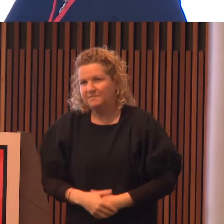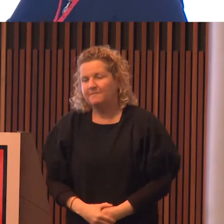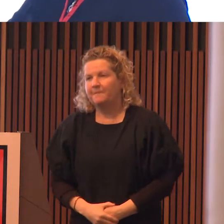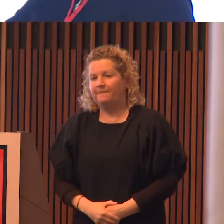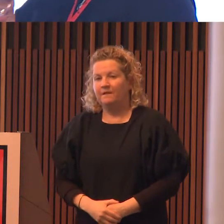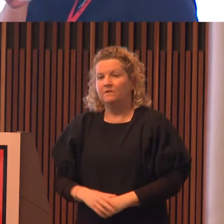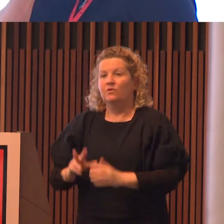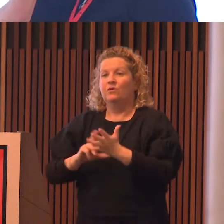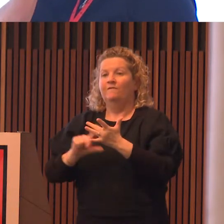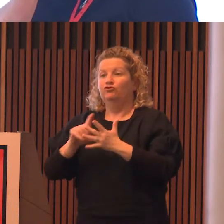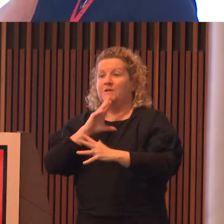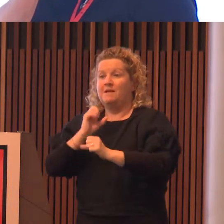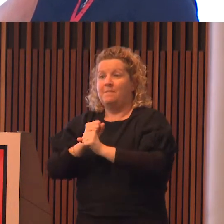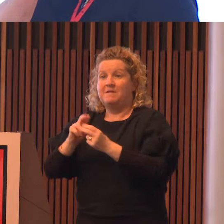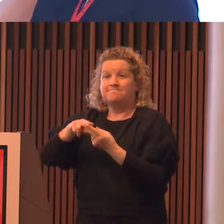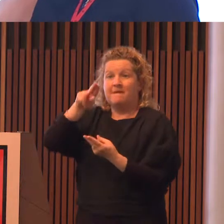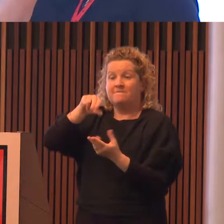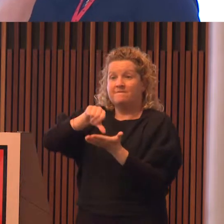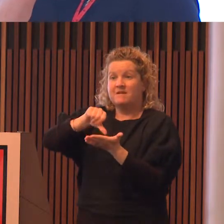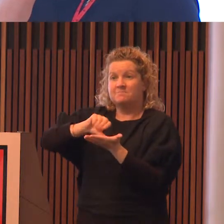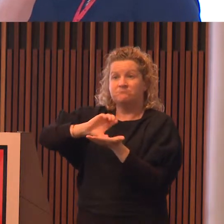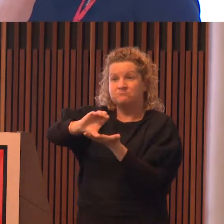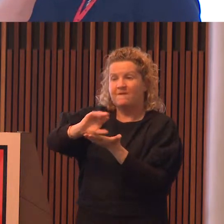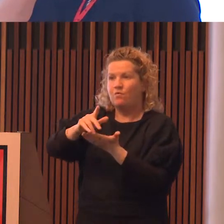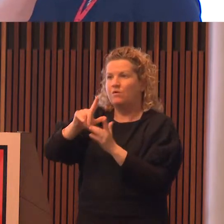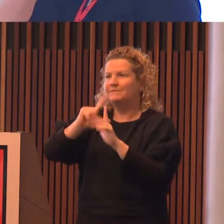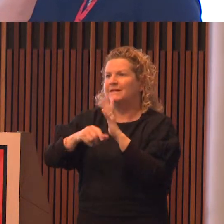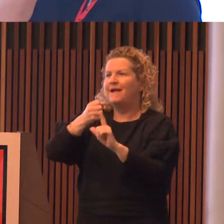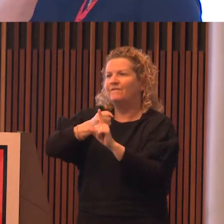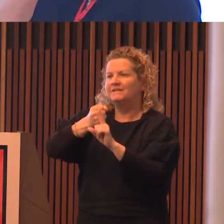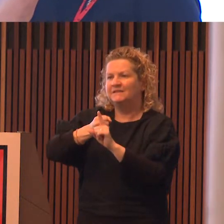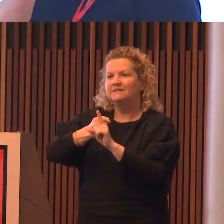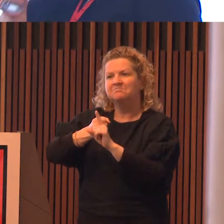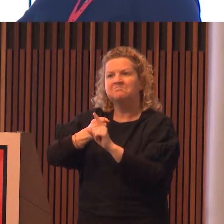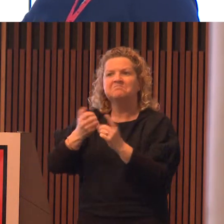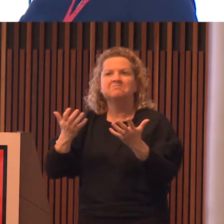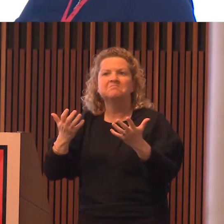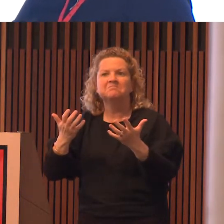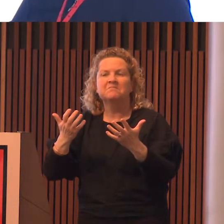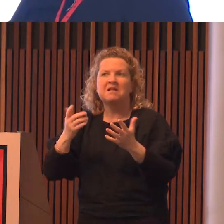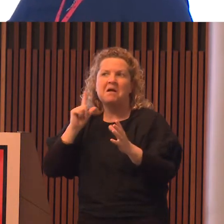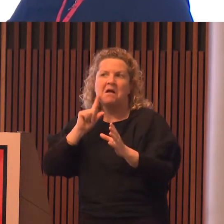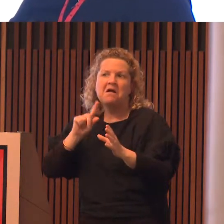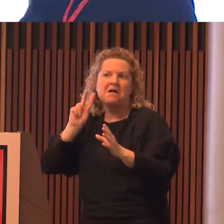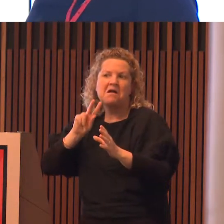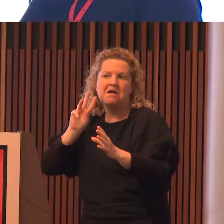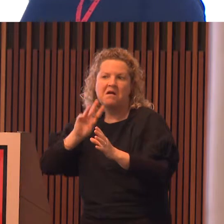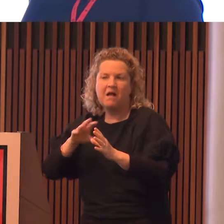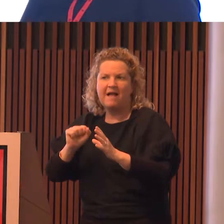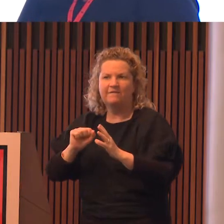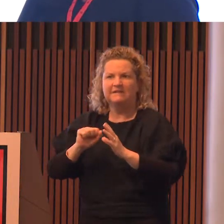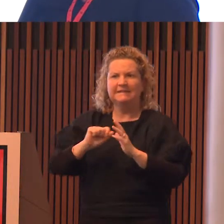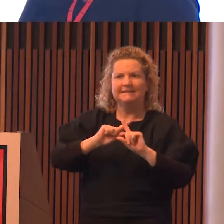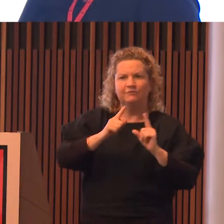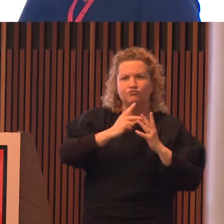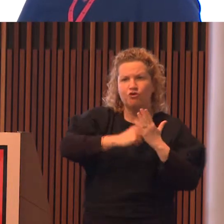So the Victorian government have increased the funding for disability advocacy now over the past several years. They've had 3 different programs.